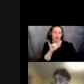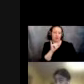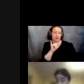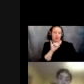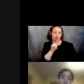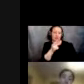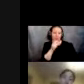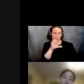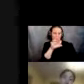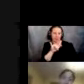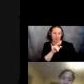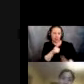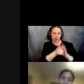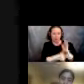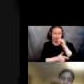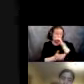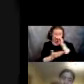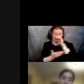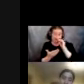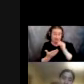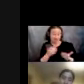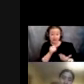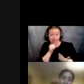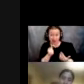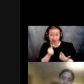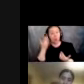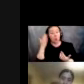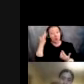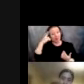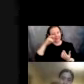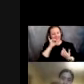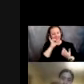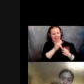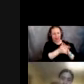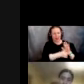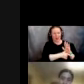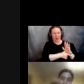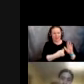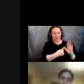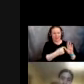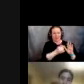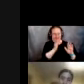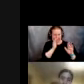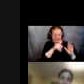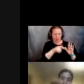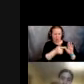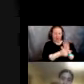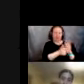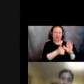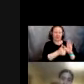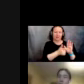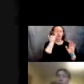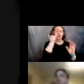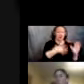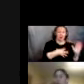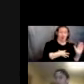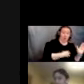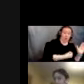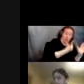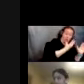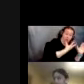have, because the racial integrity law seemed to only prohibit marriages between white and